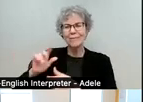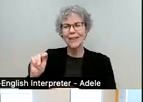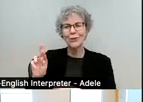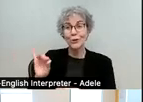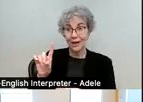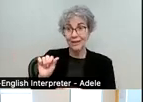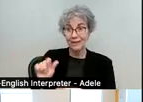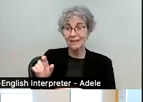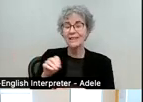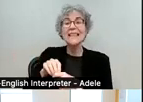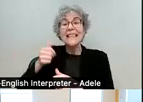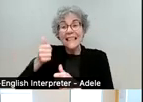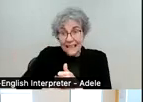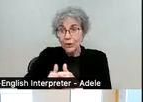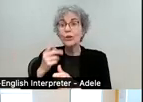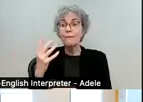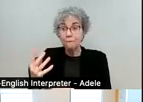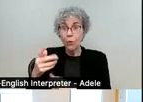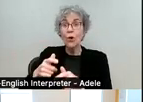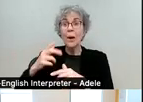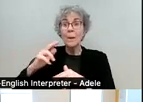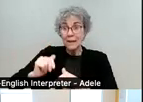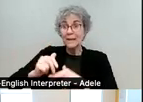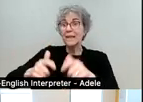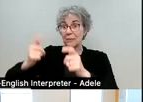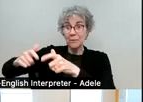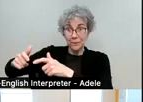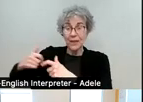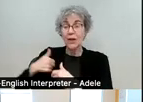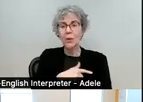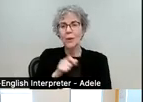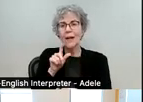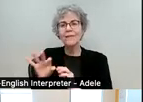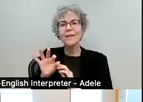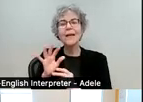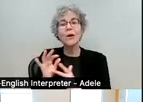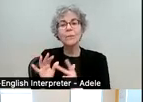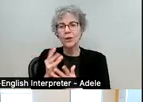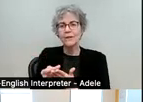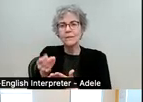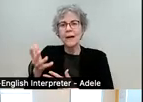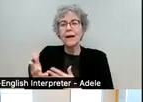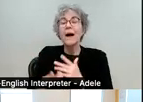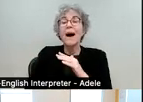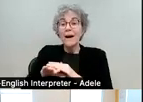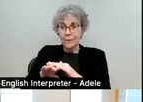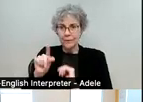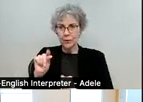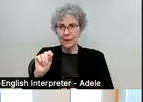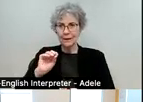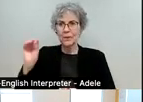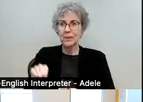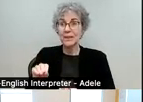of those four buildings, we will have the option of buying up to 20% of the units before they're